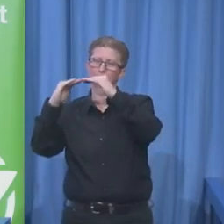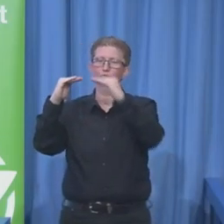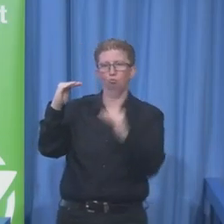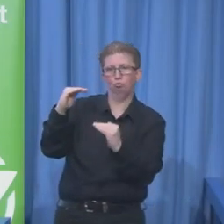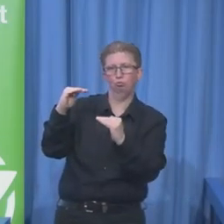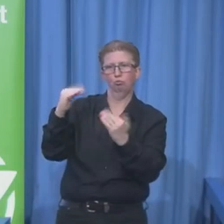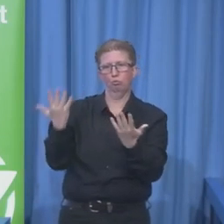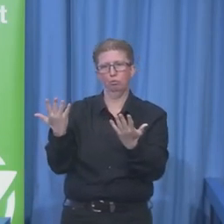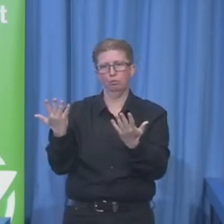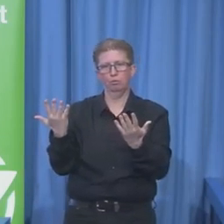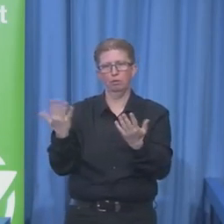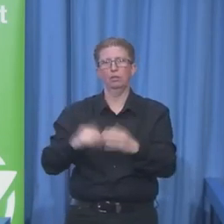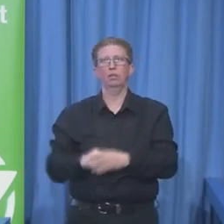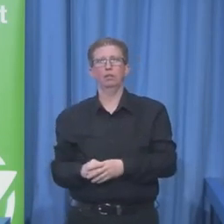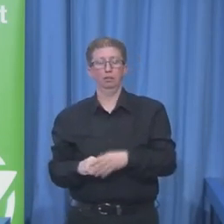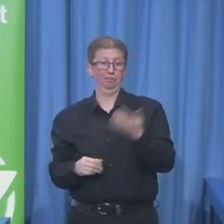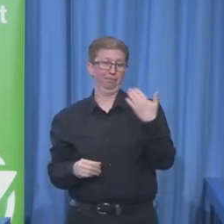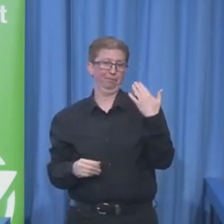over.